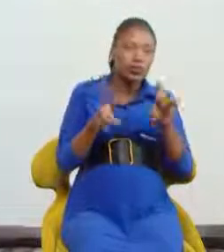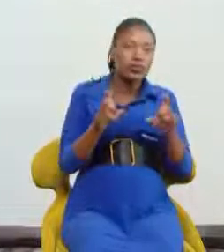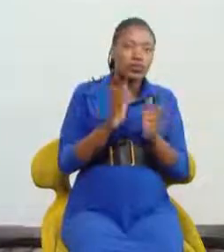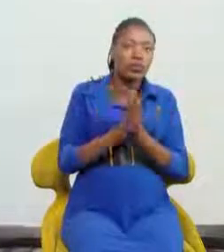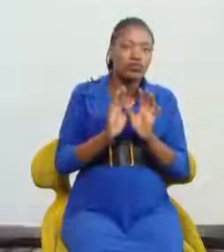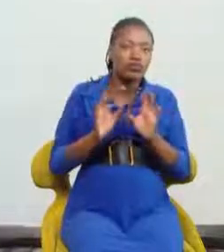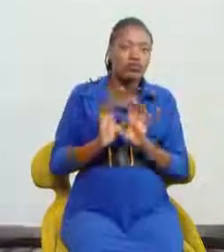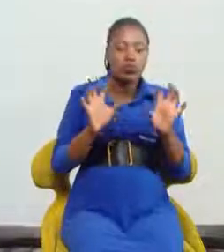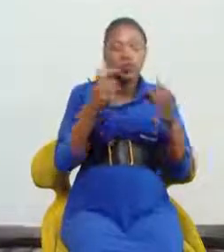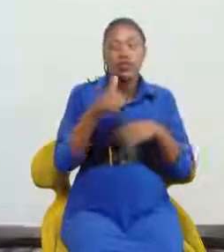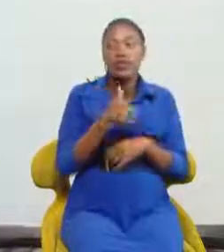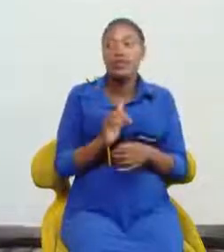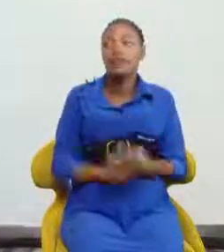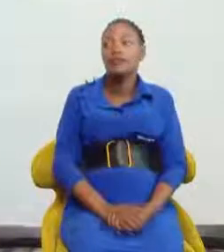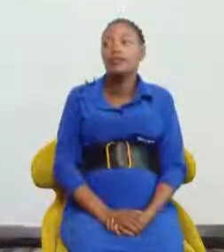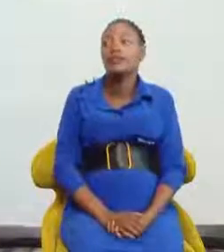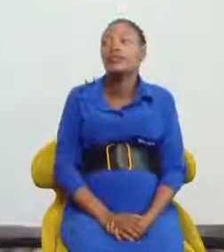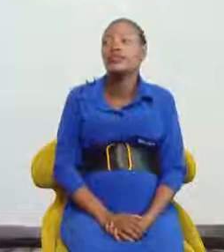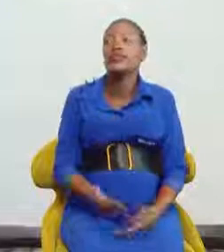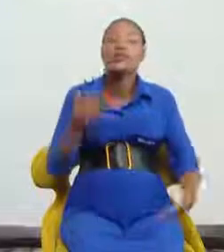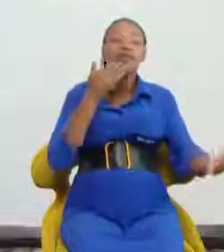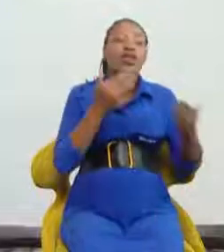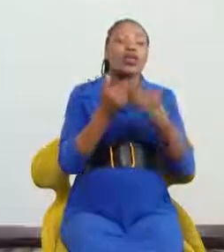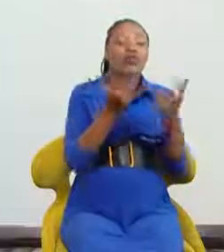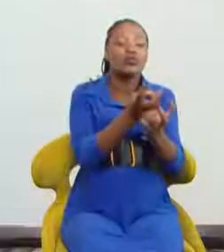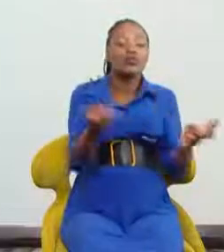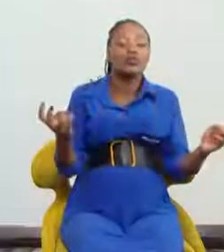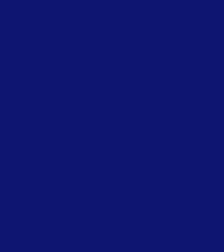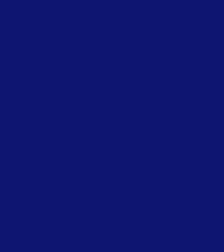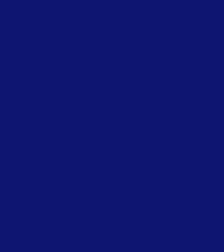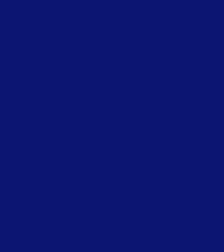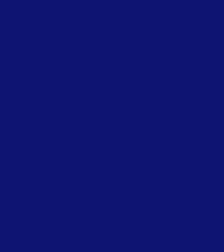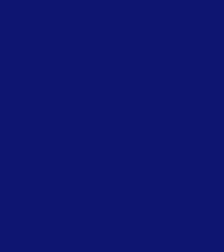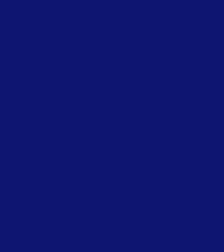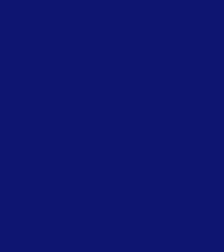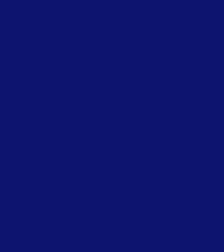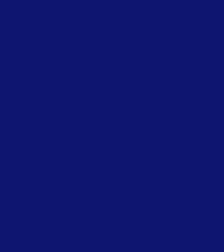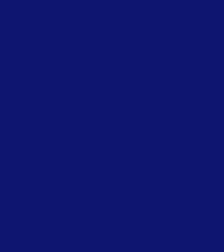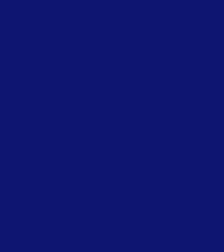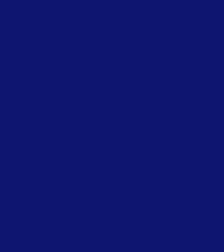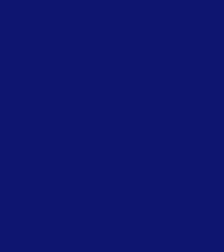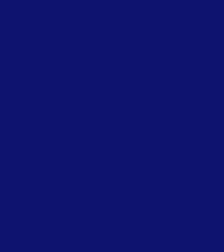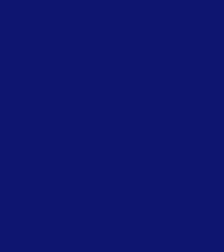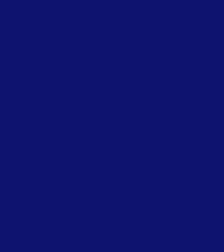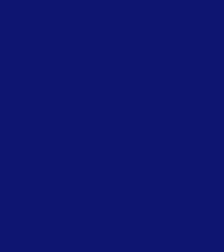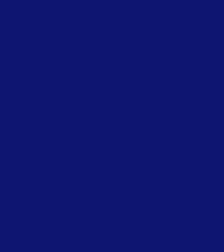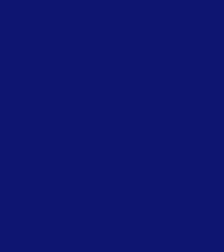push us. Thank you, the panelists, for volunteering.